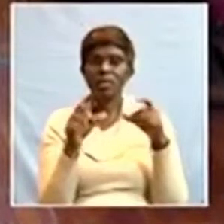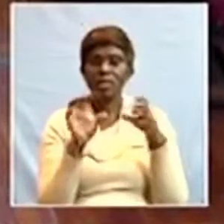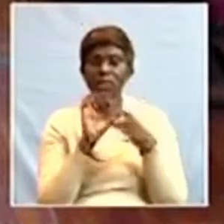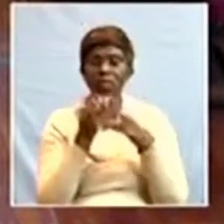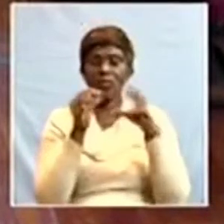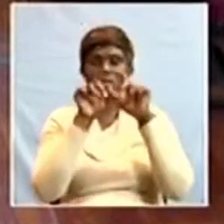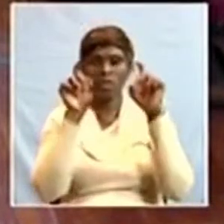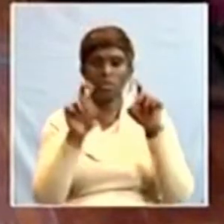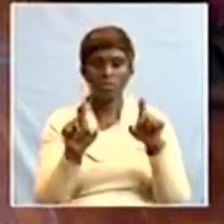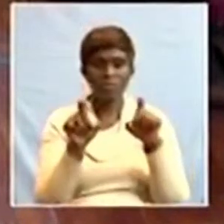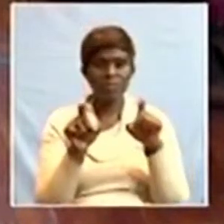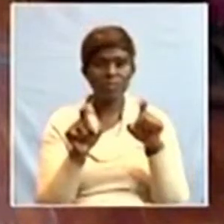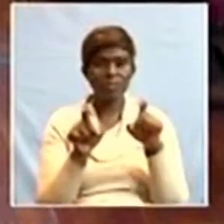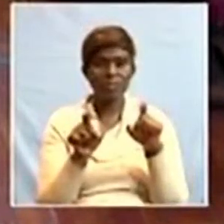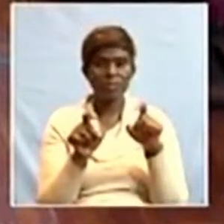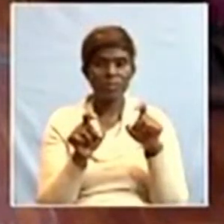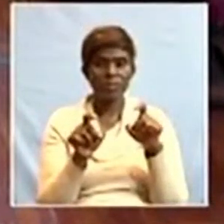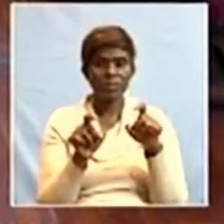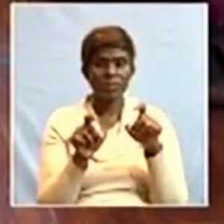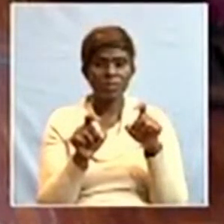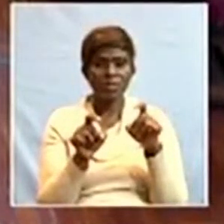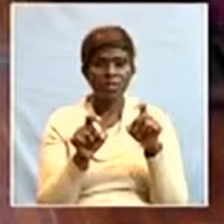certificates.